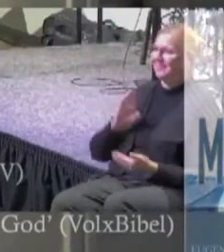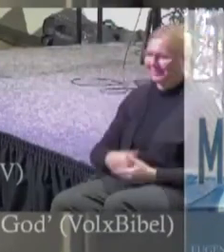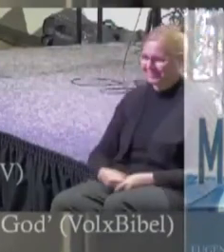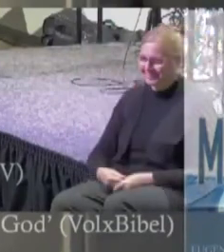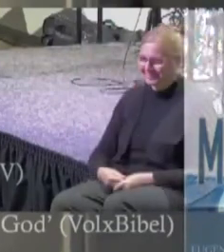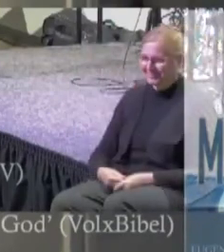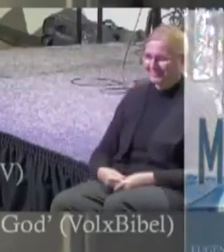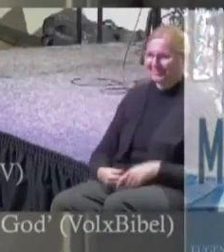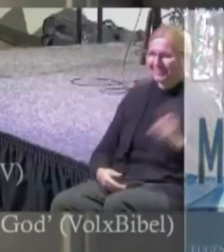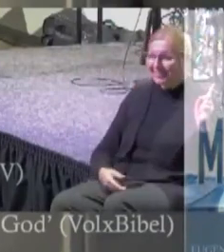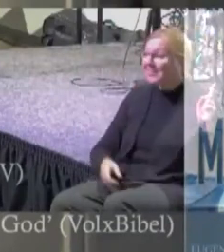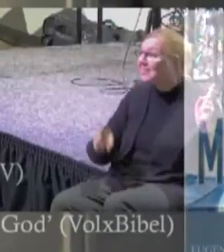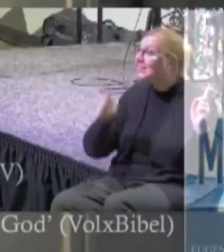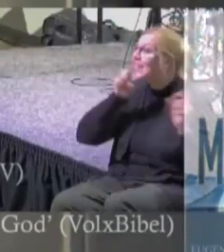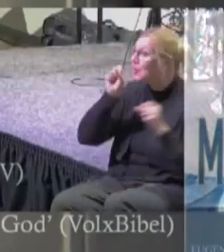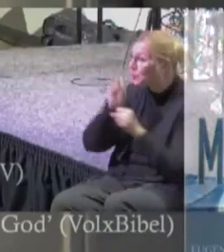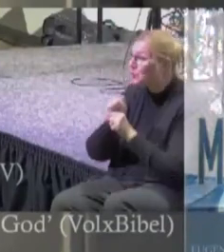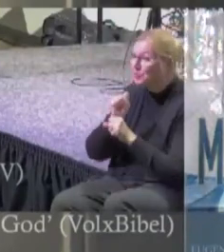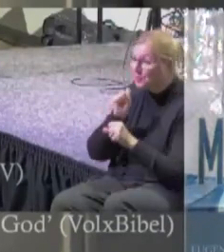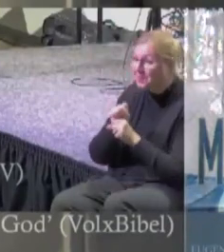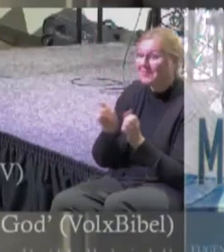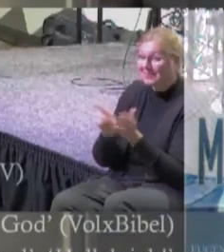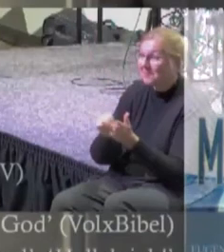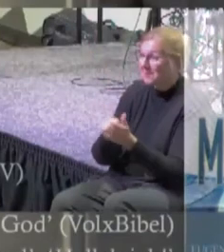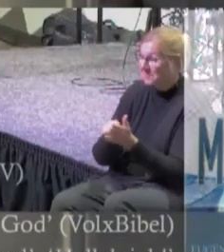This is a real published translation in German.